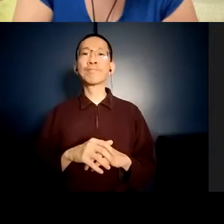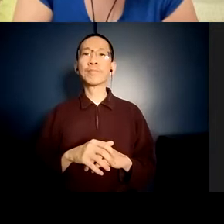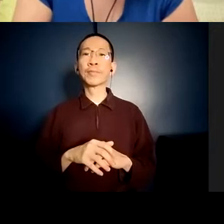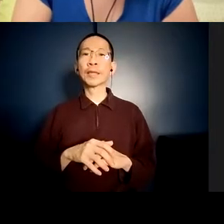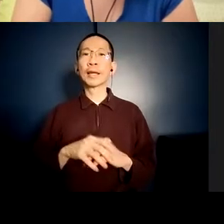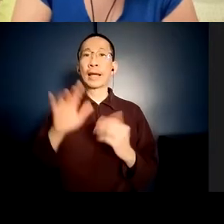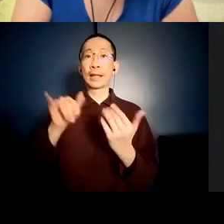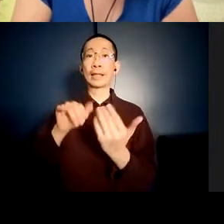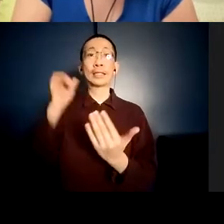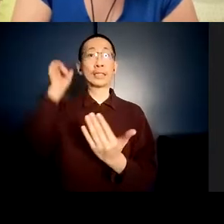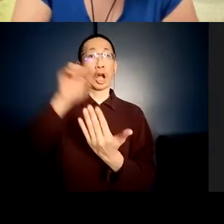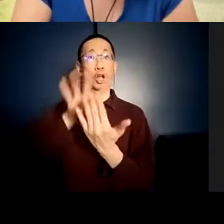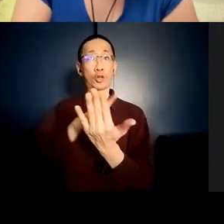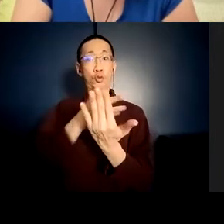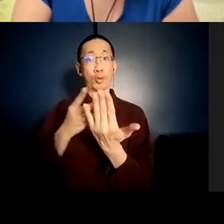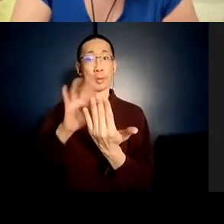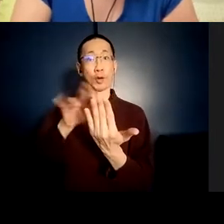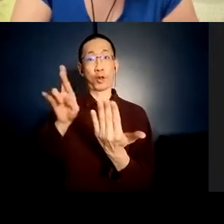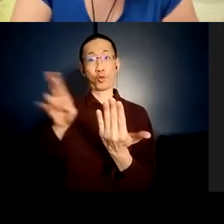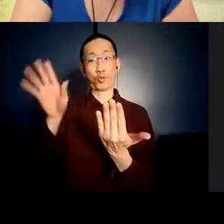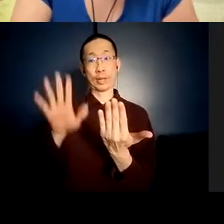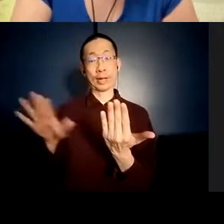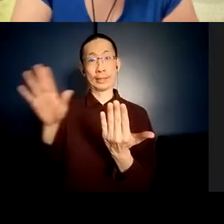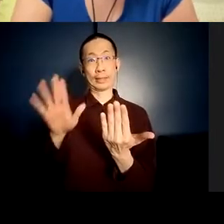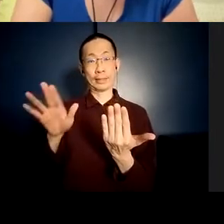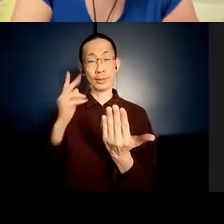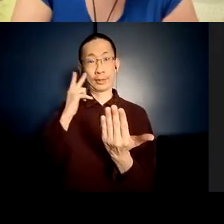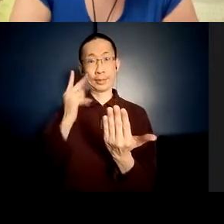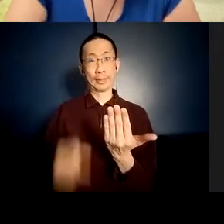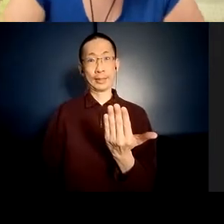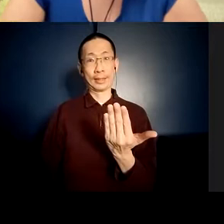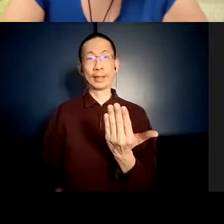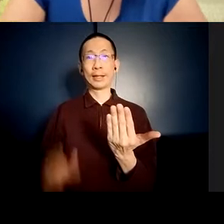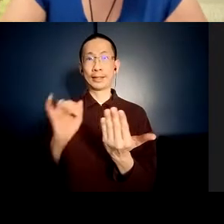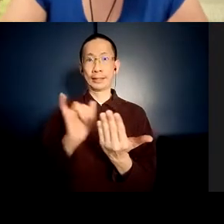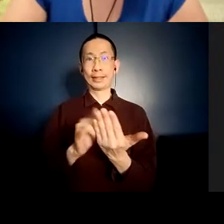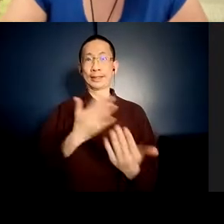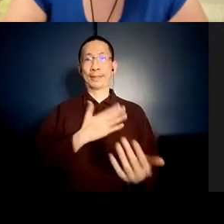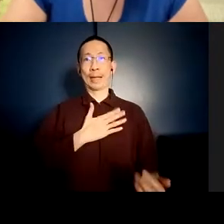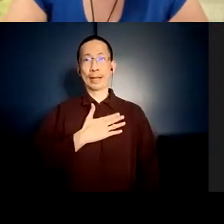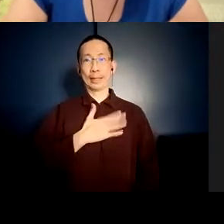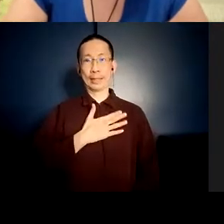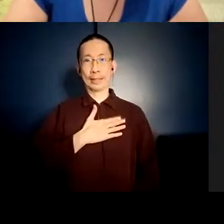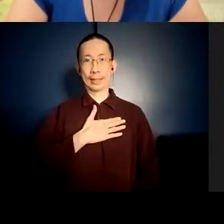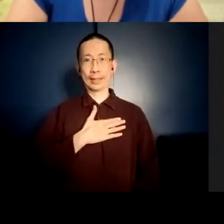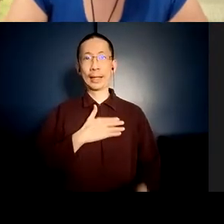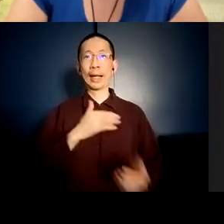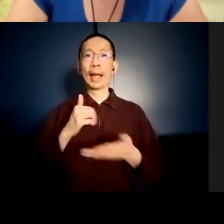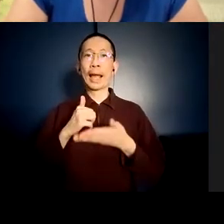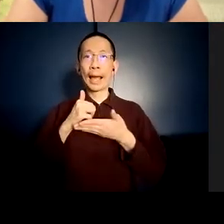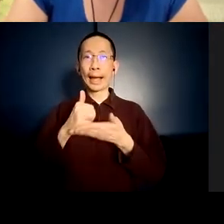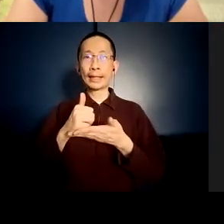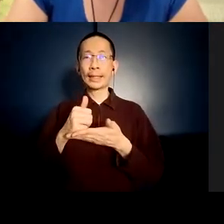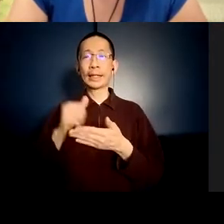This audiogram on the right side of the slide, this is actually my aided audiogram with my